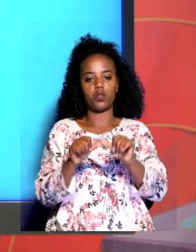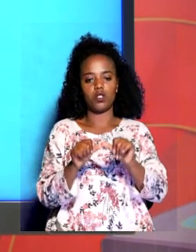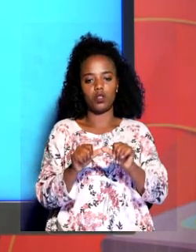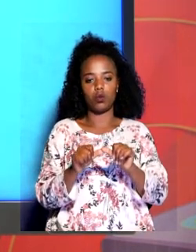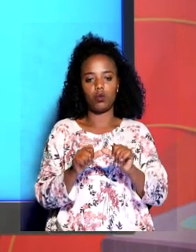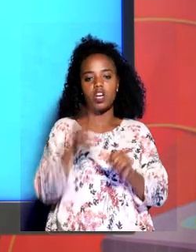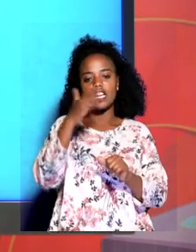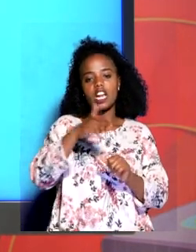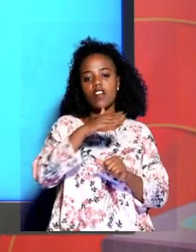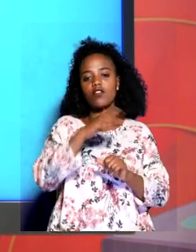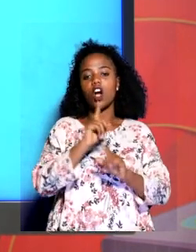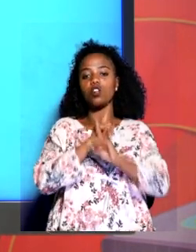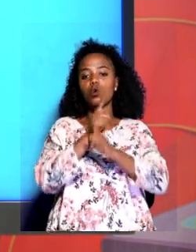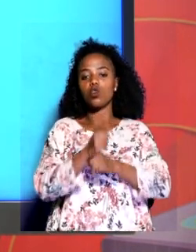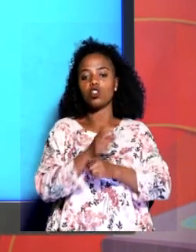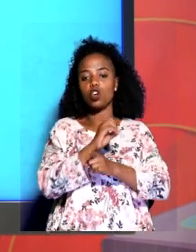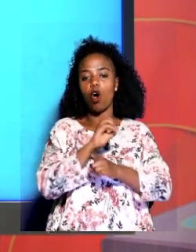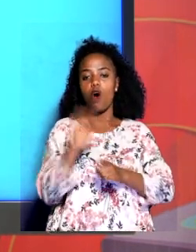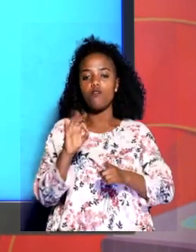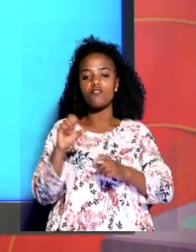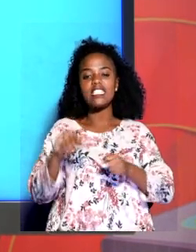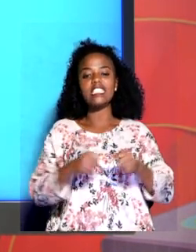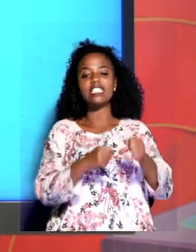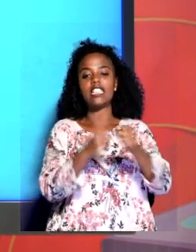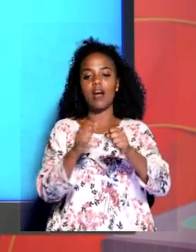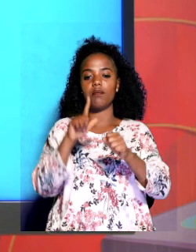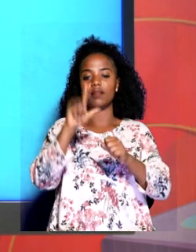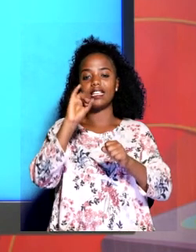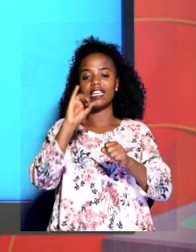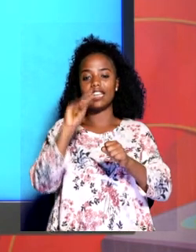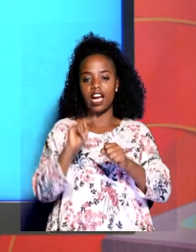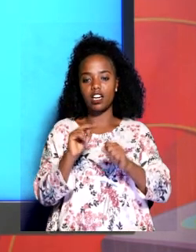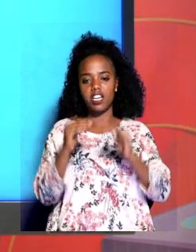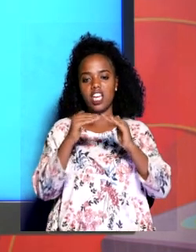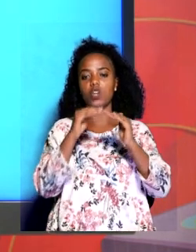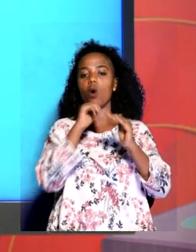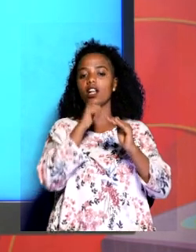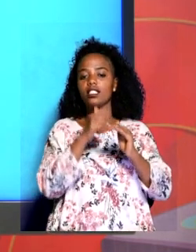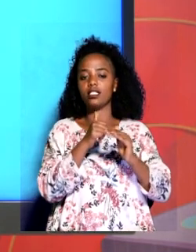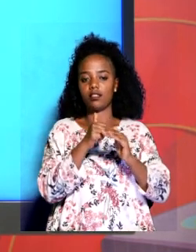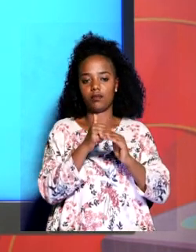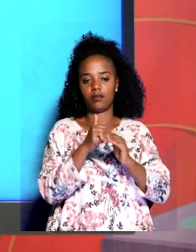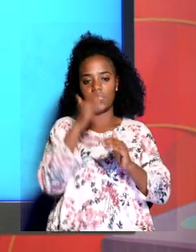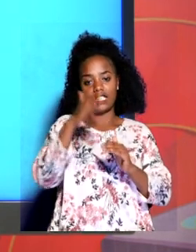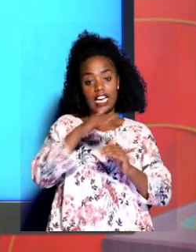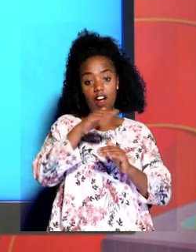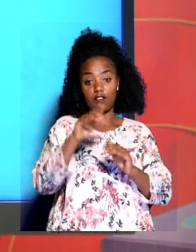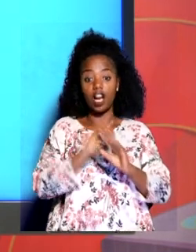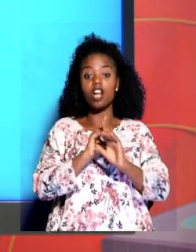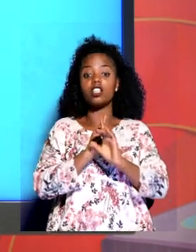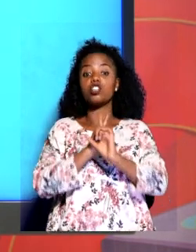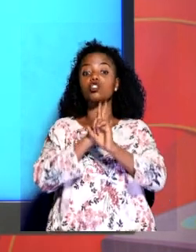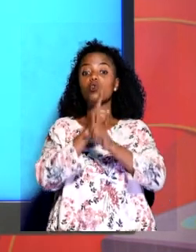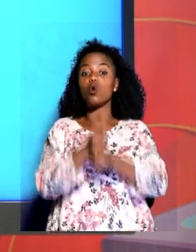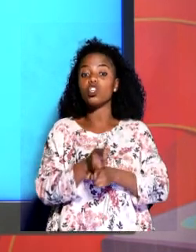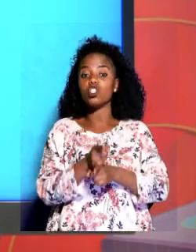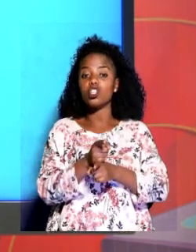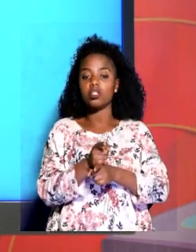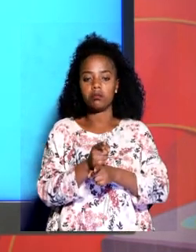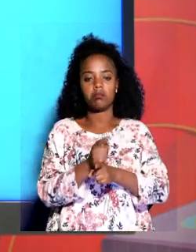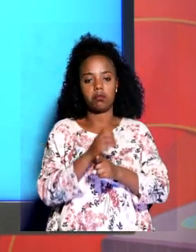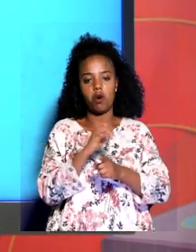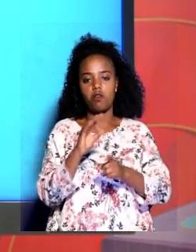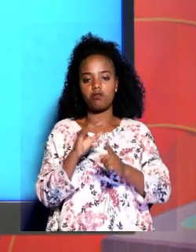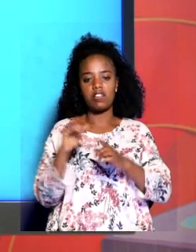Graphical solution of system of linear inequalities. A graphical solution of system of